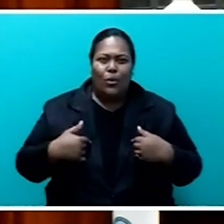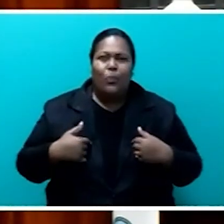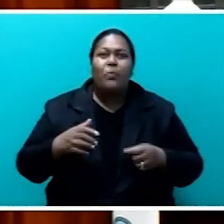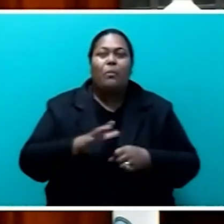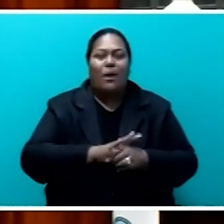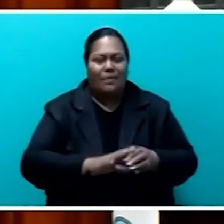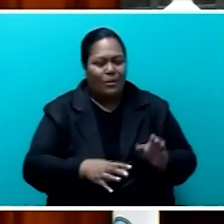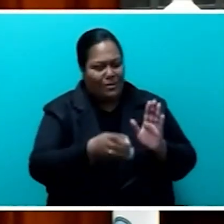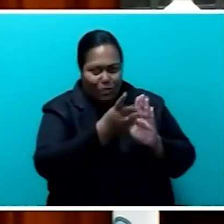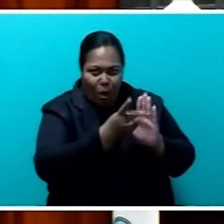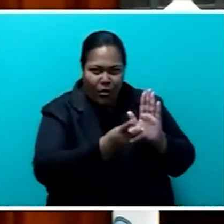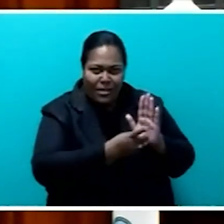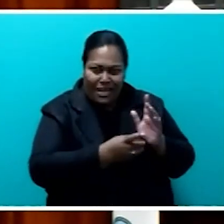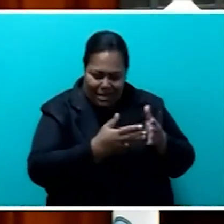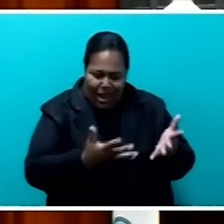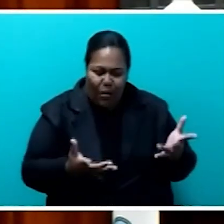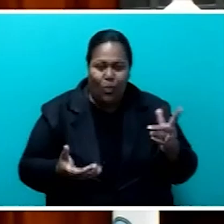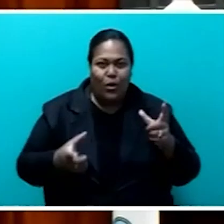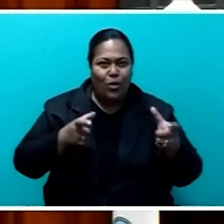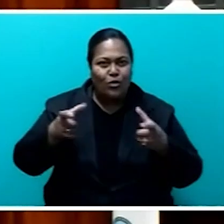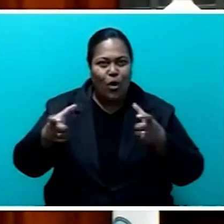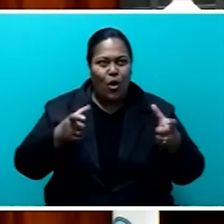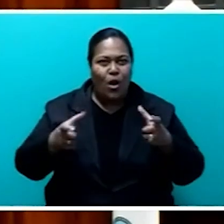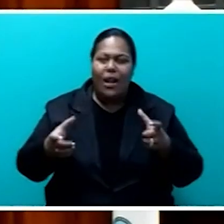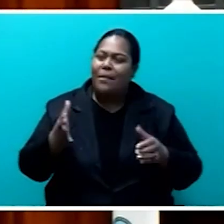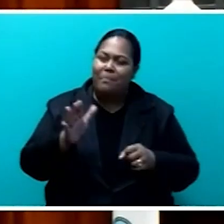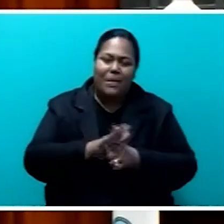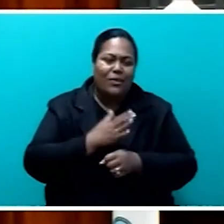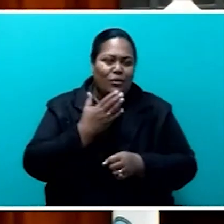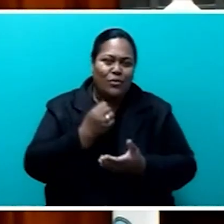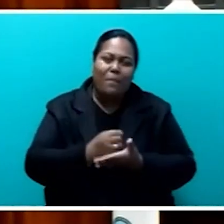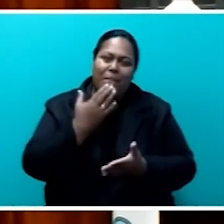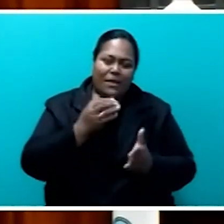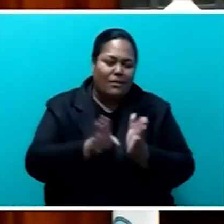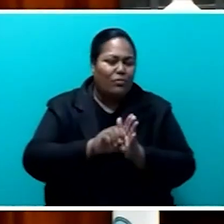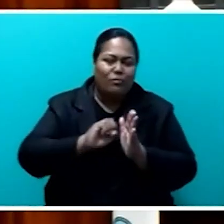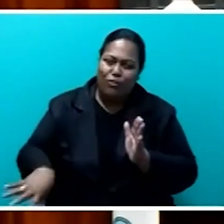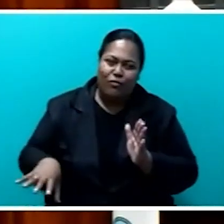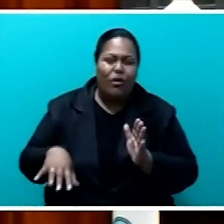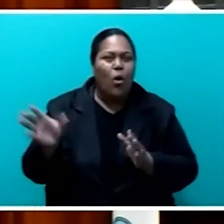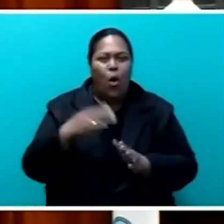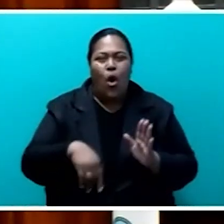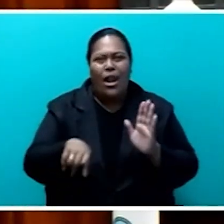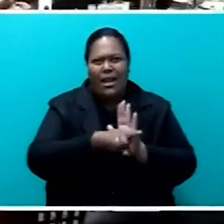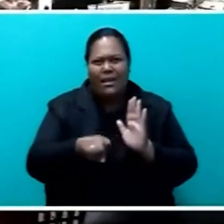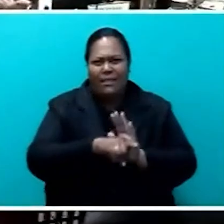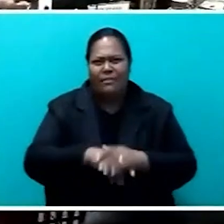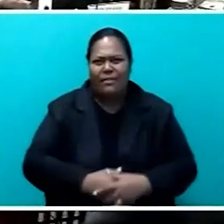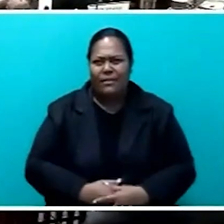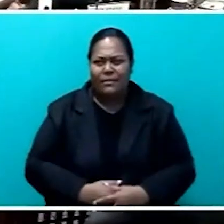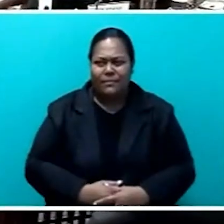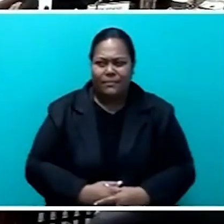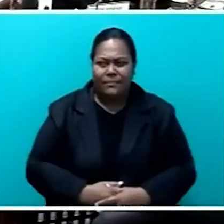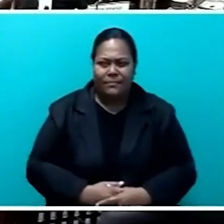democracy and remove its imperfections. Thank you, Mr. Speaker.